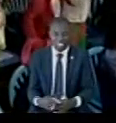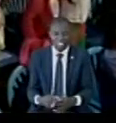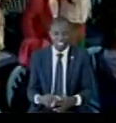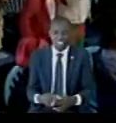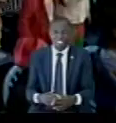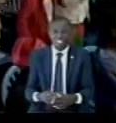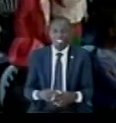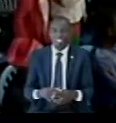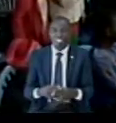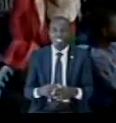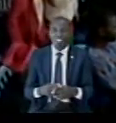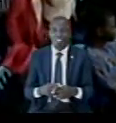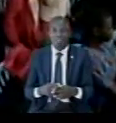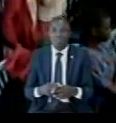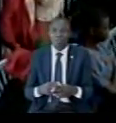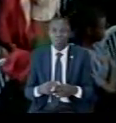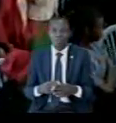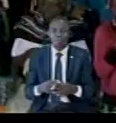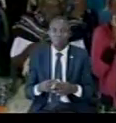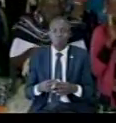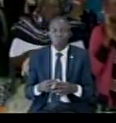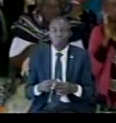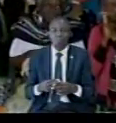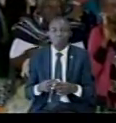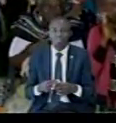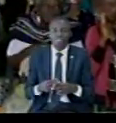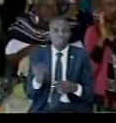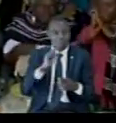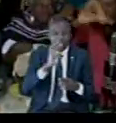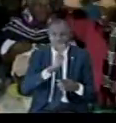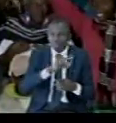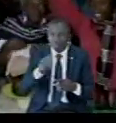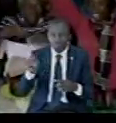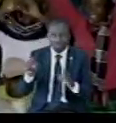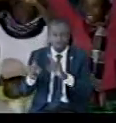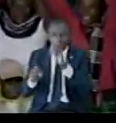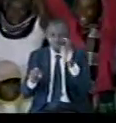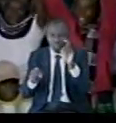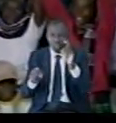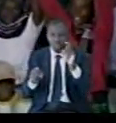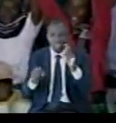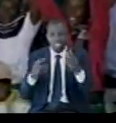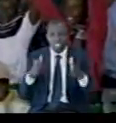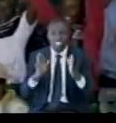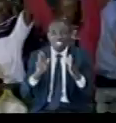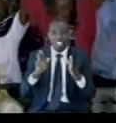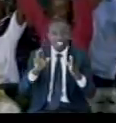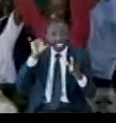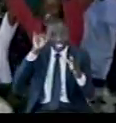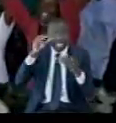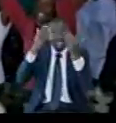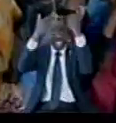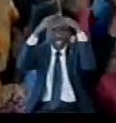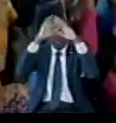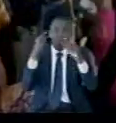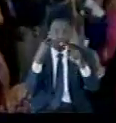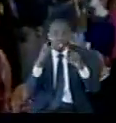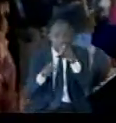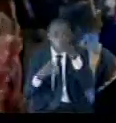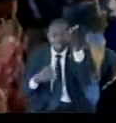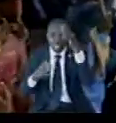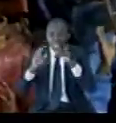name. What are you? Let heaven identify you there.